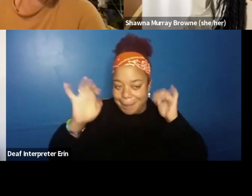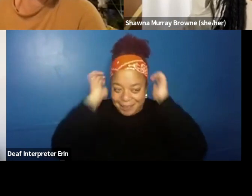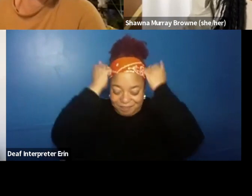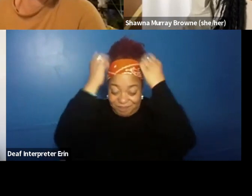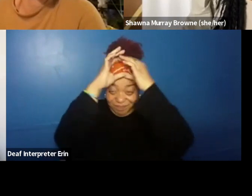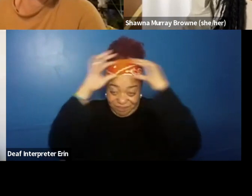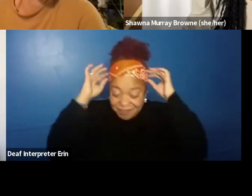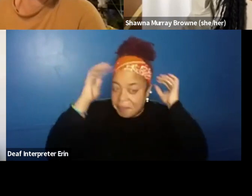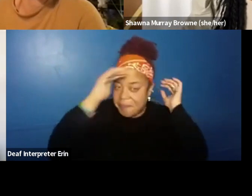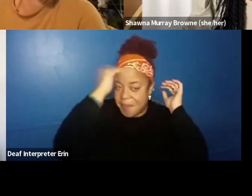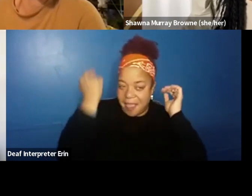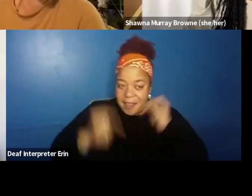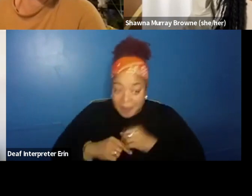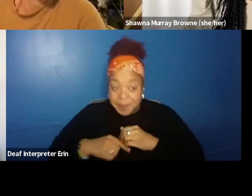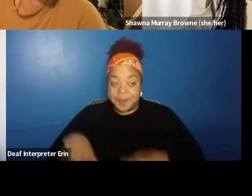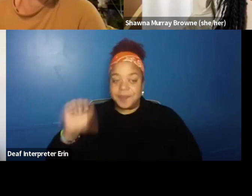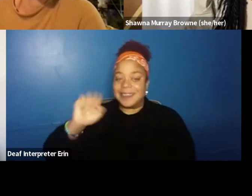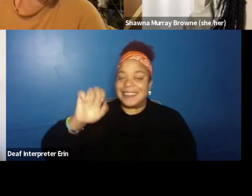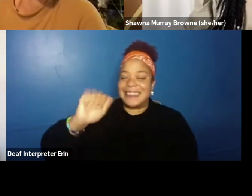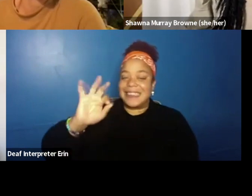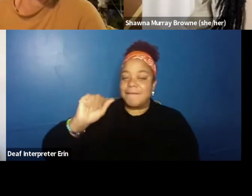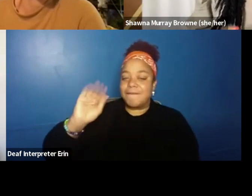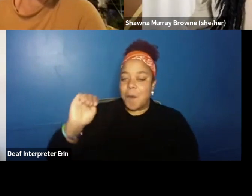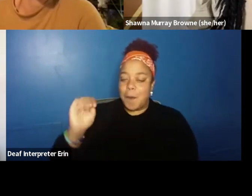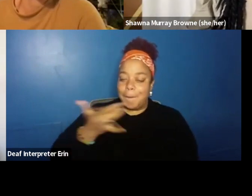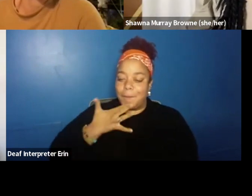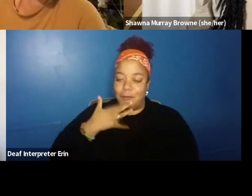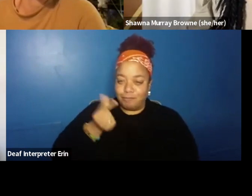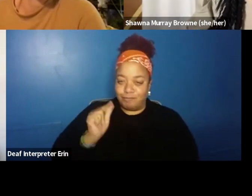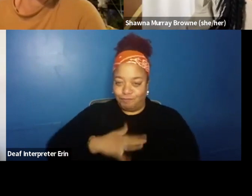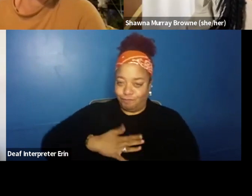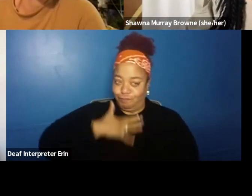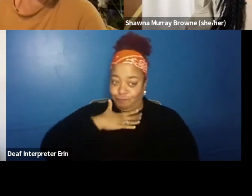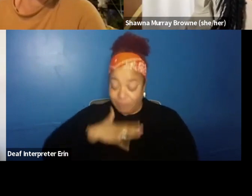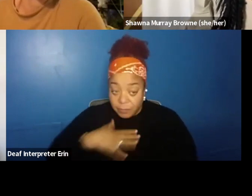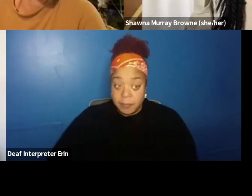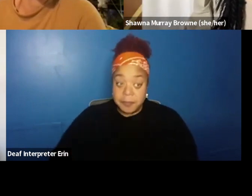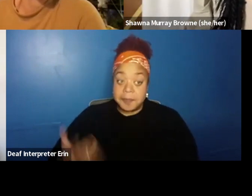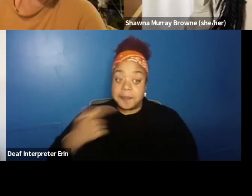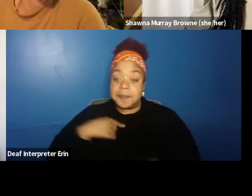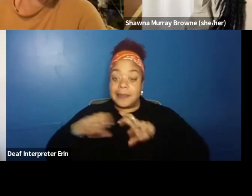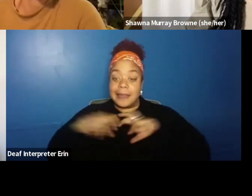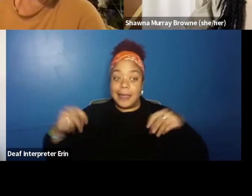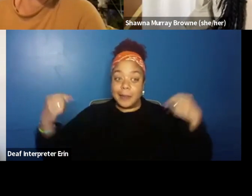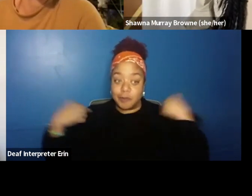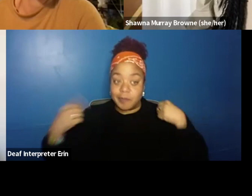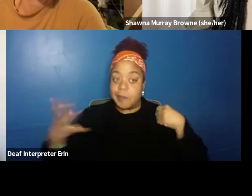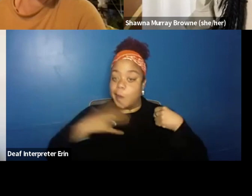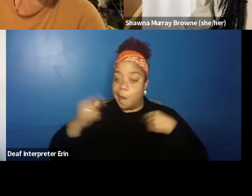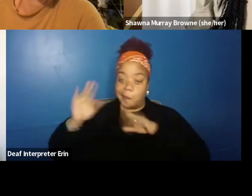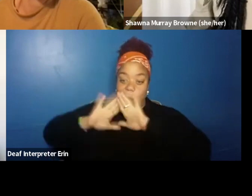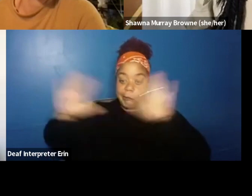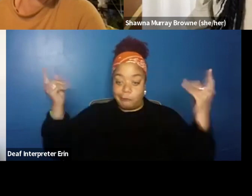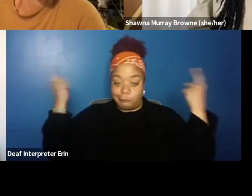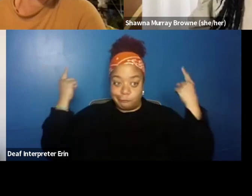seafoam colored shirt under it. I'm seated on a couch in front of a white wall, and I'm on unceded